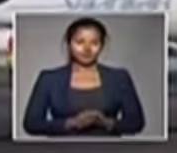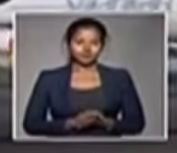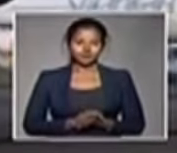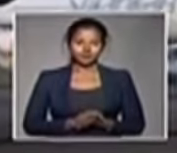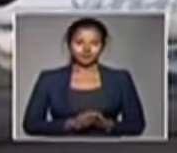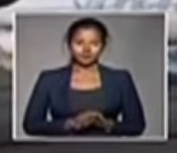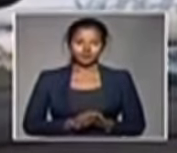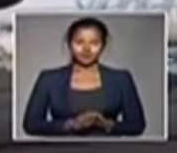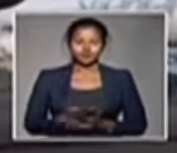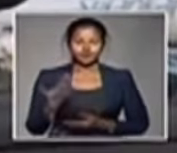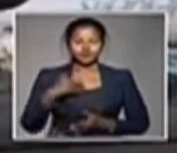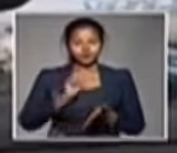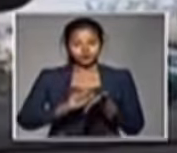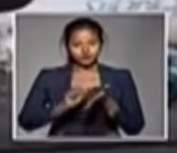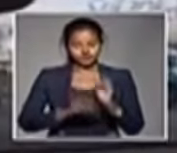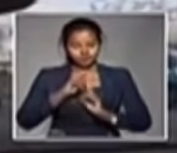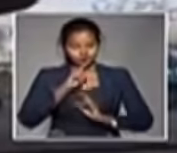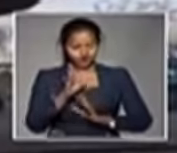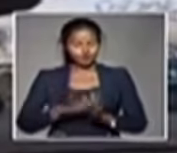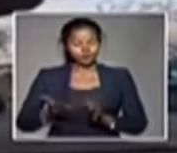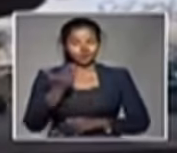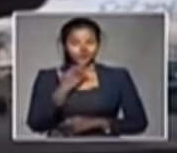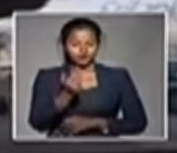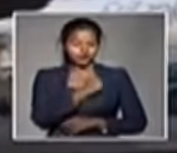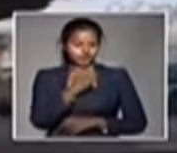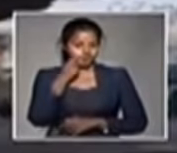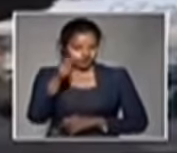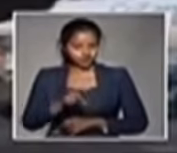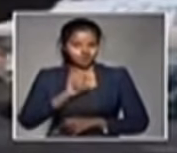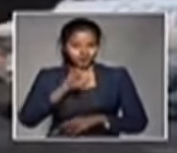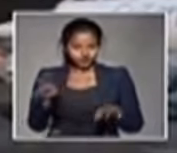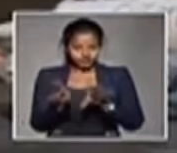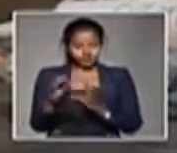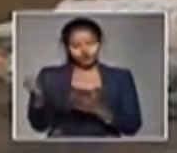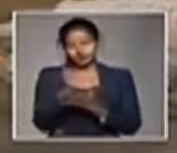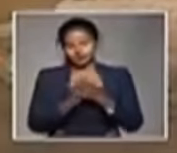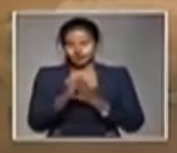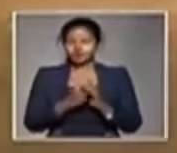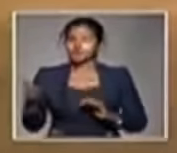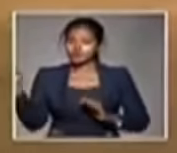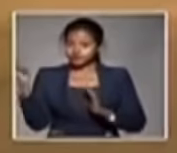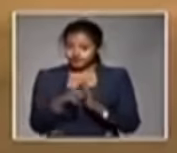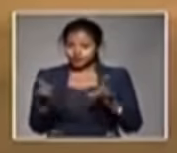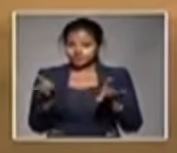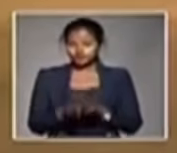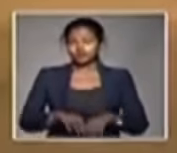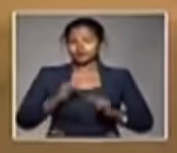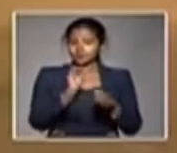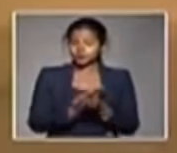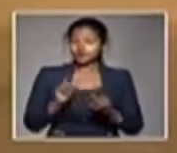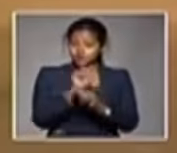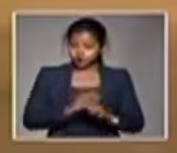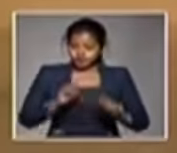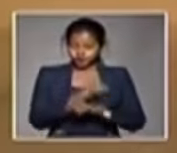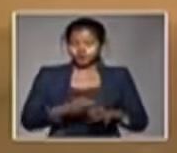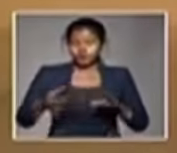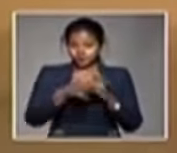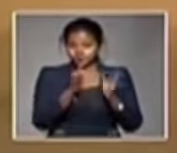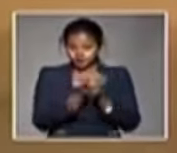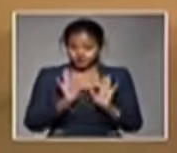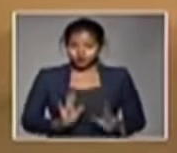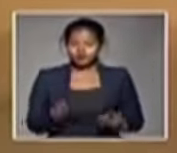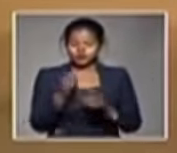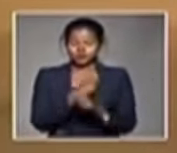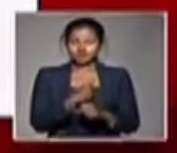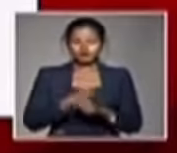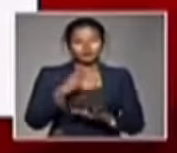In a statement, the U.S. Embassy in Sri Lanka said that all aspects of their arrival and stay have been organized in close coordination with the government